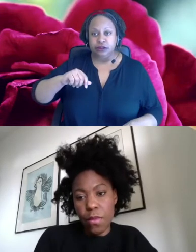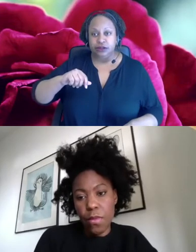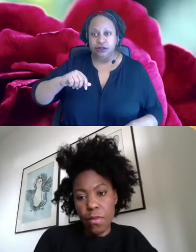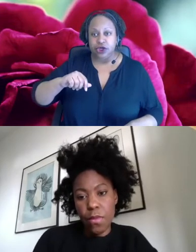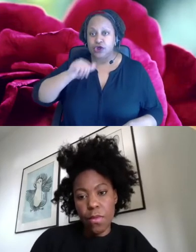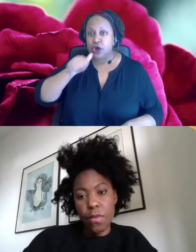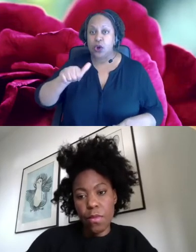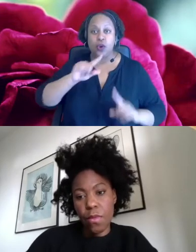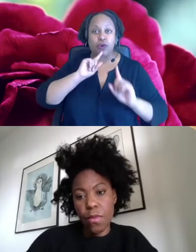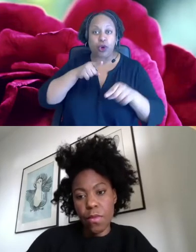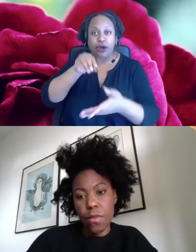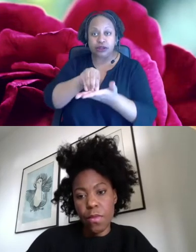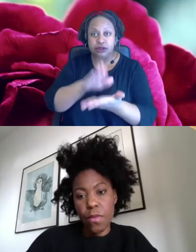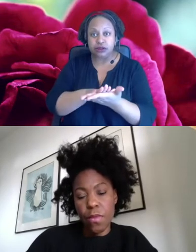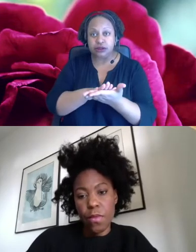grant